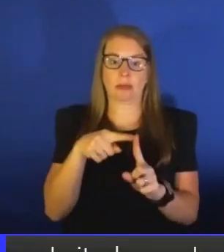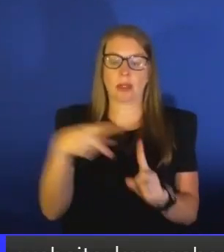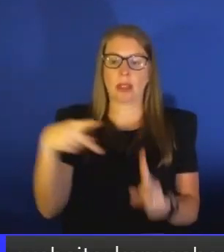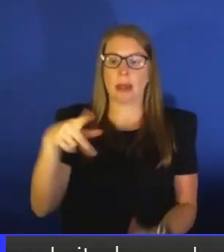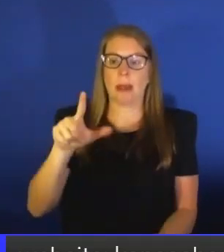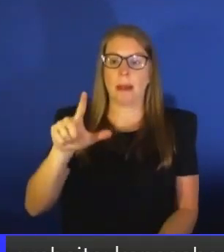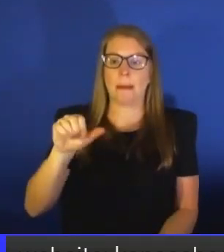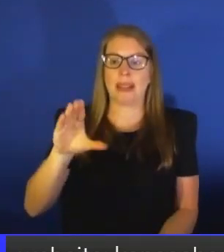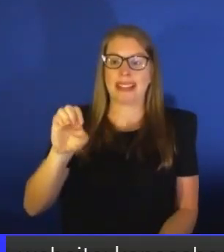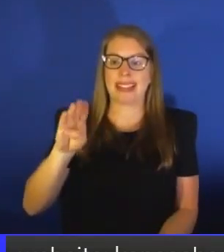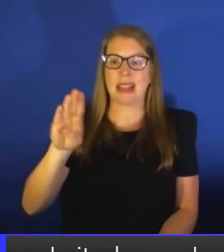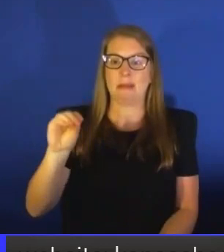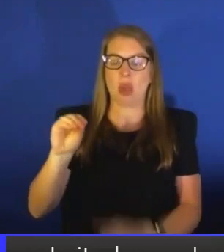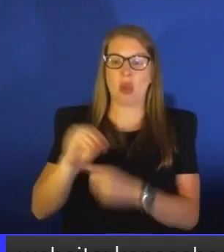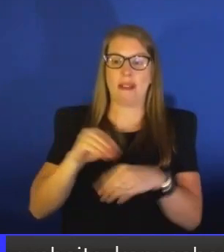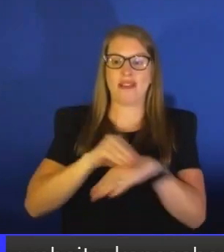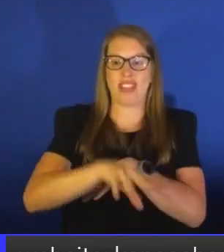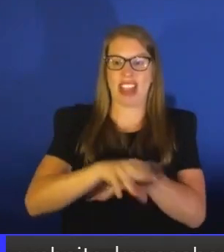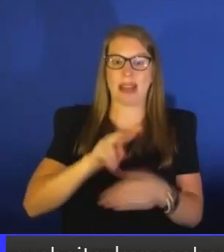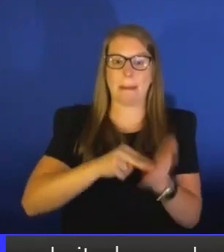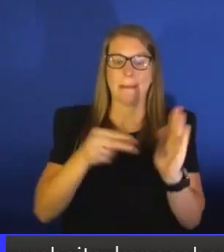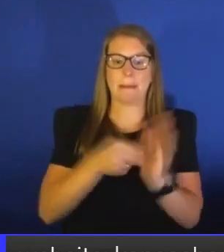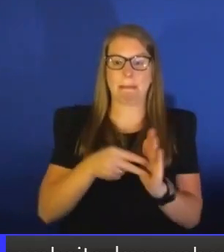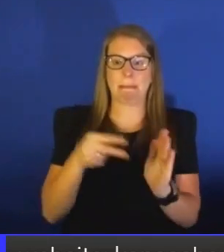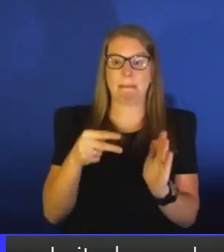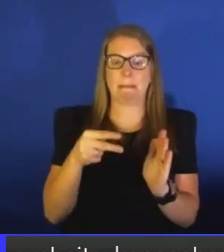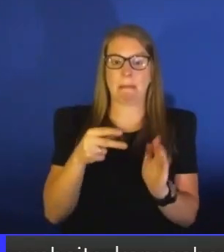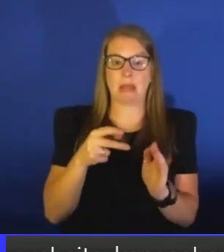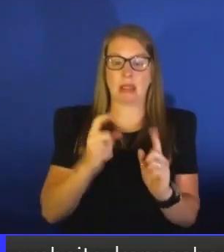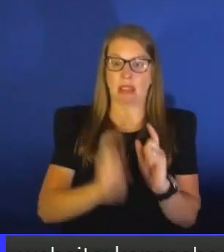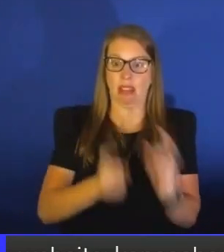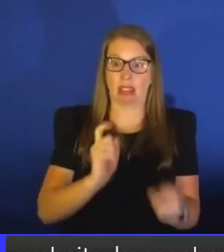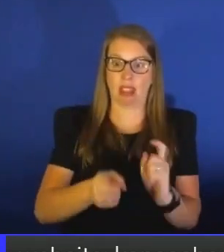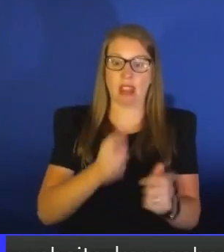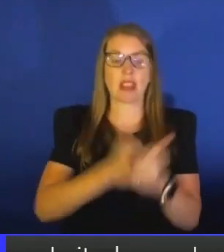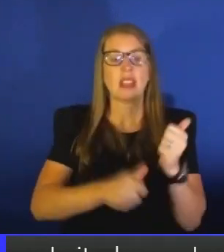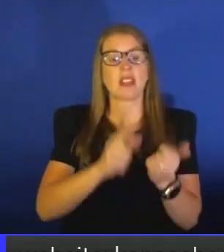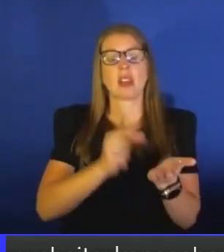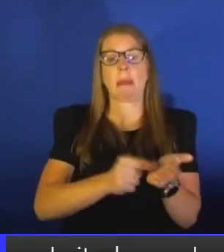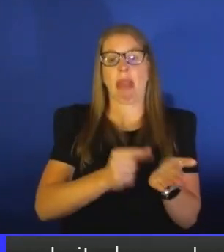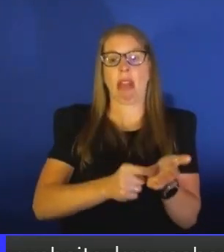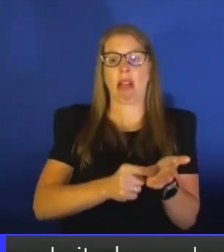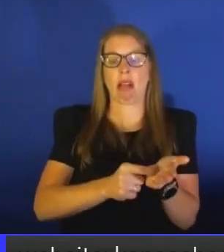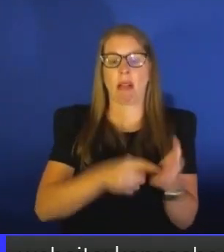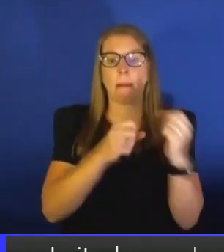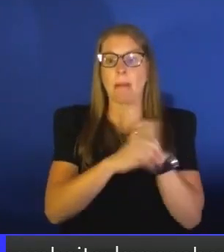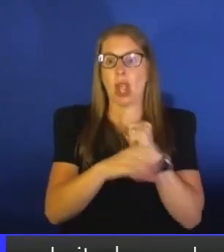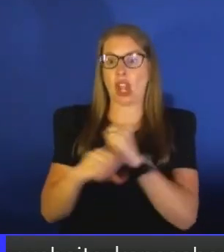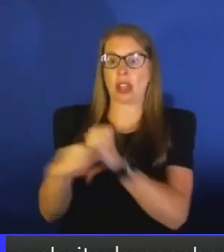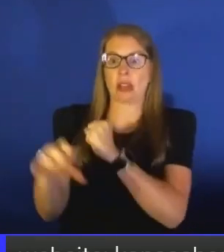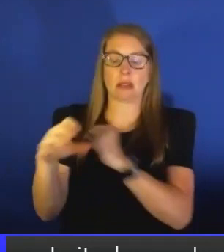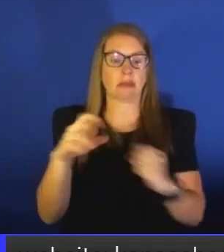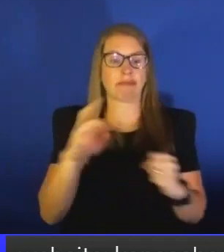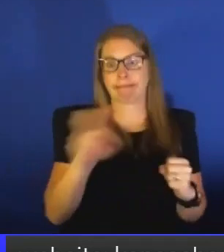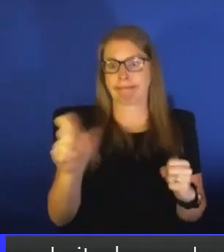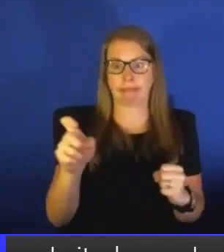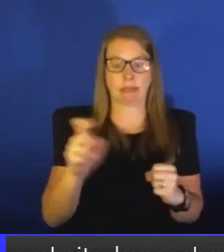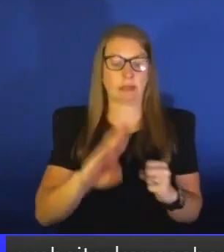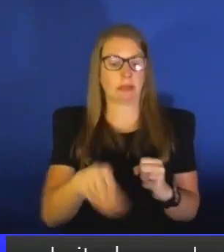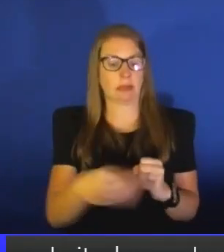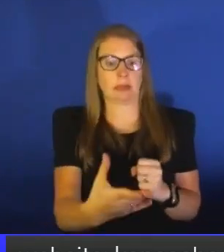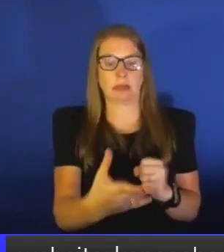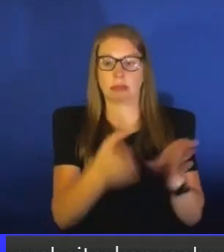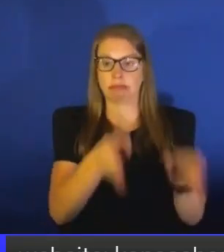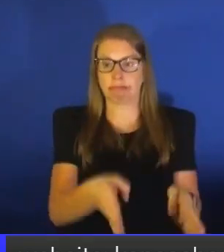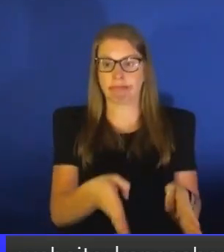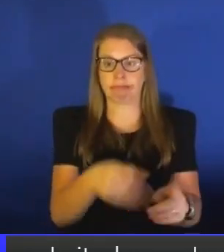could give those patients, so every pill that's marketed now as a prescription, every study it's ever looked at it, you give that person, the